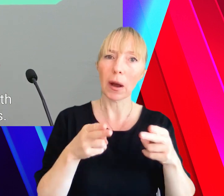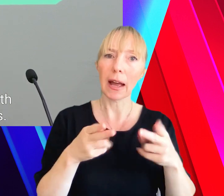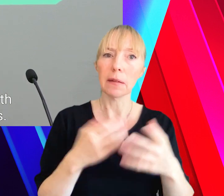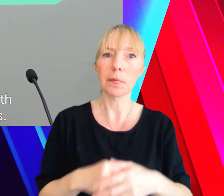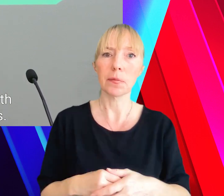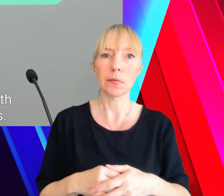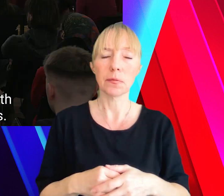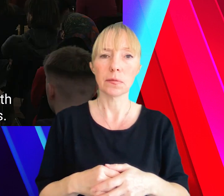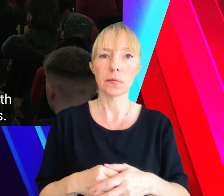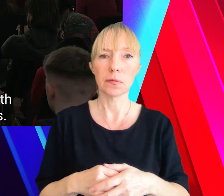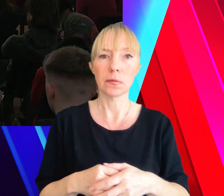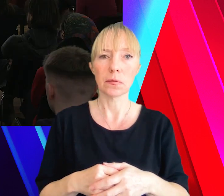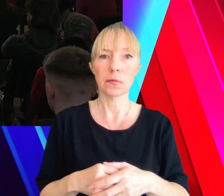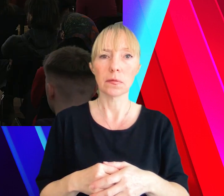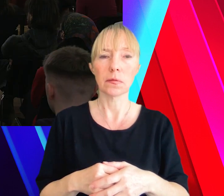even deeper ways.